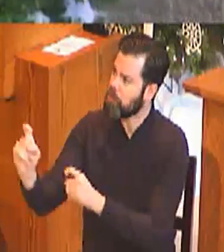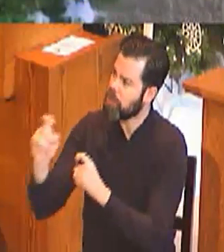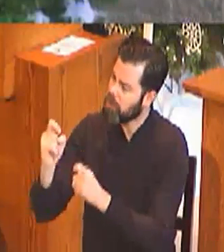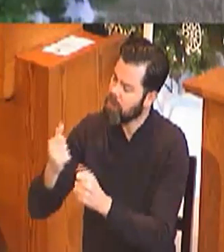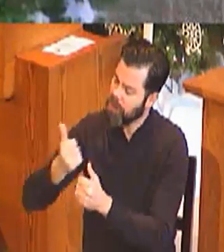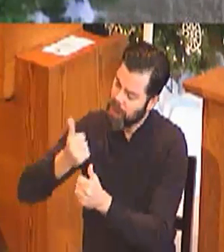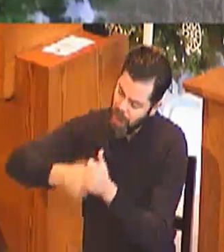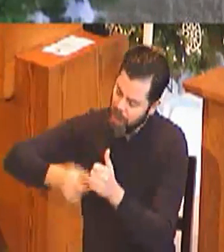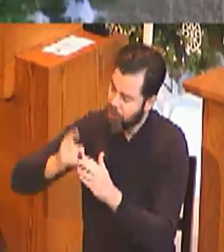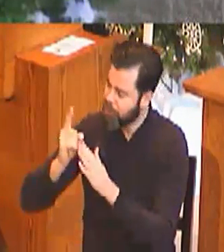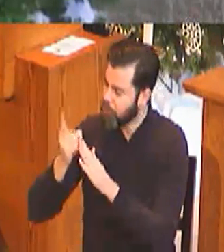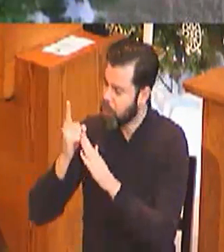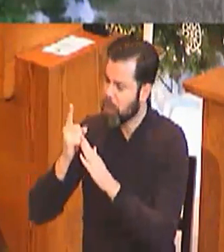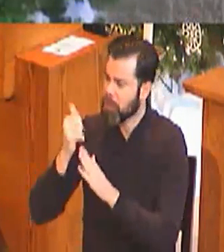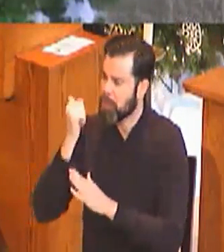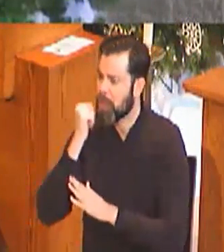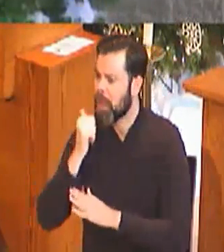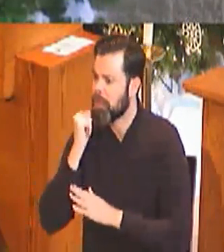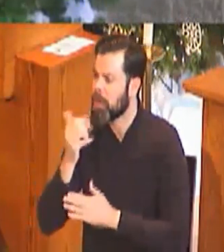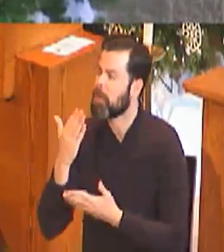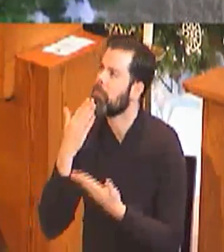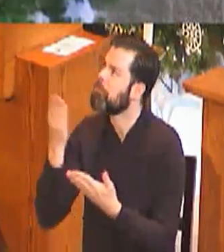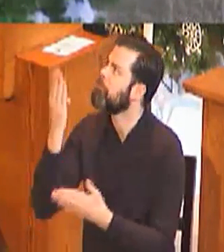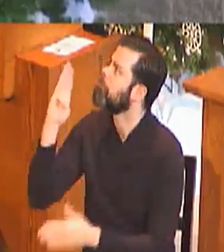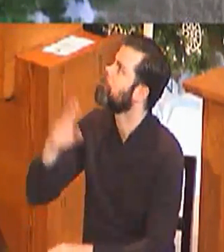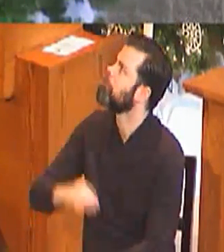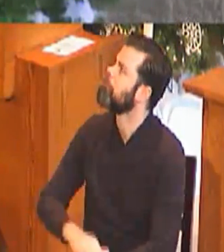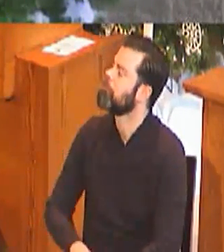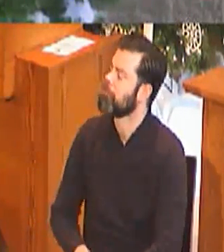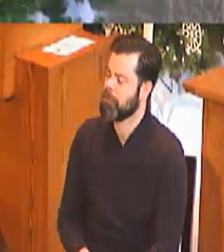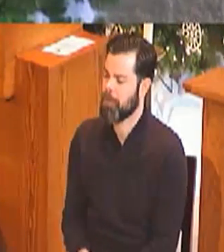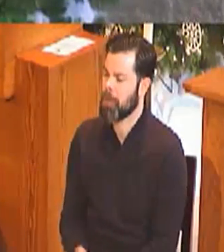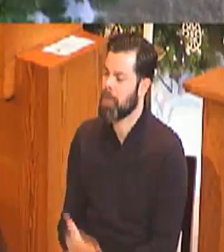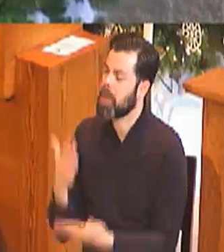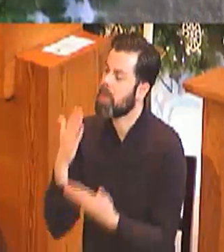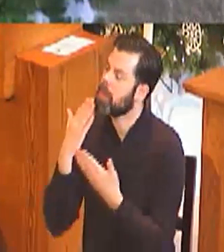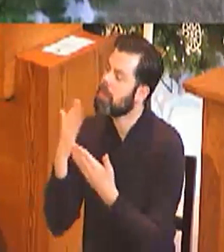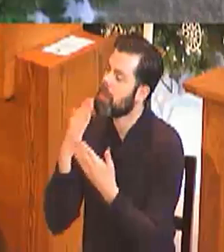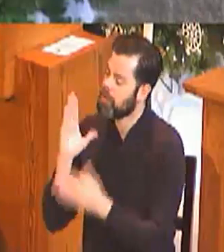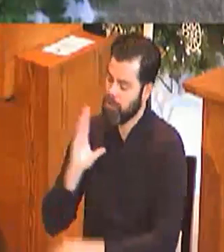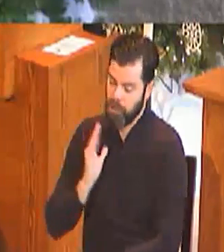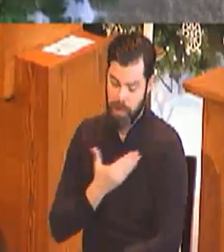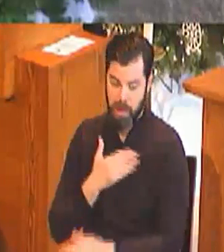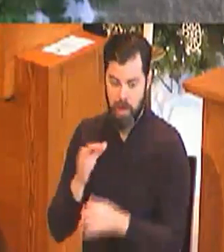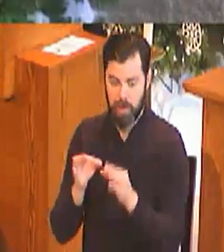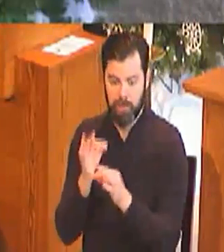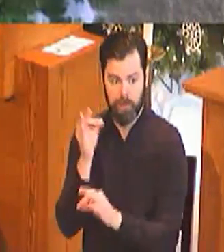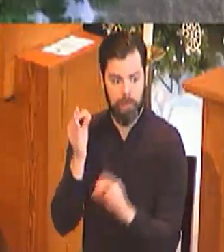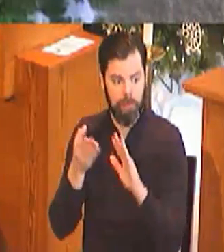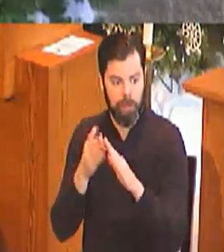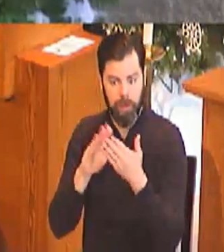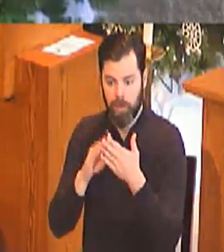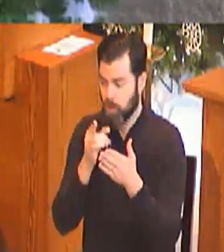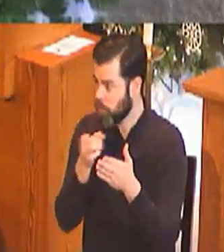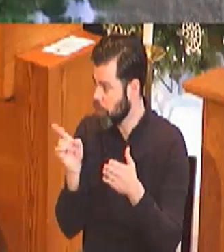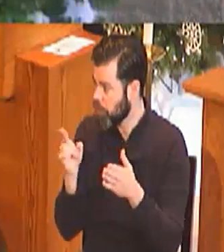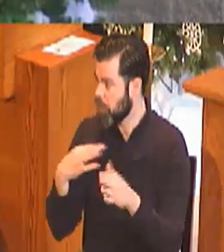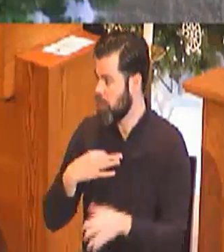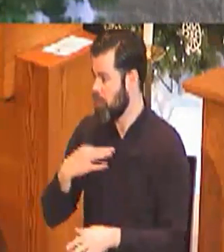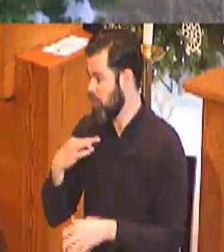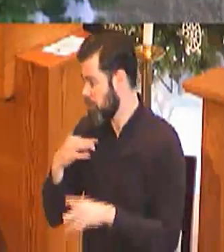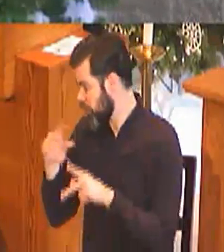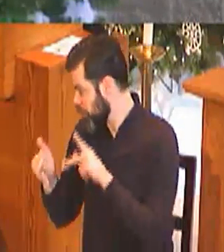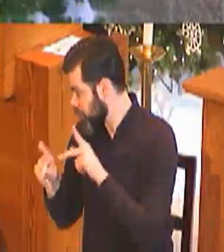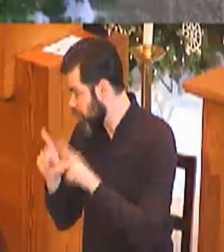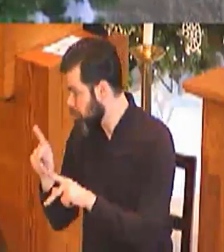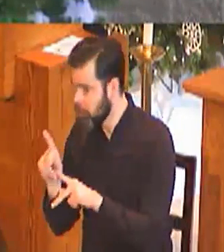of every single day. Praise God. And we thank you for our spiritual community, the volunteers, the